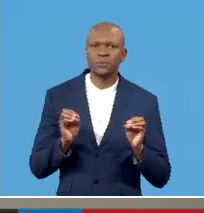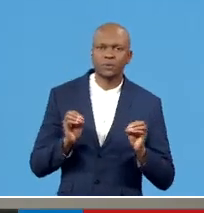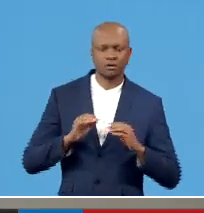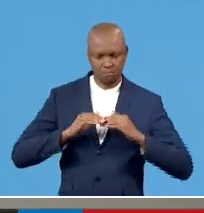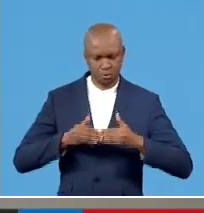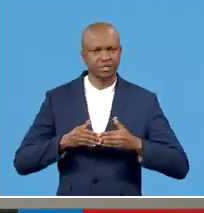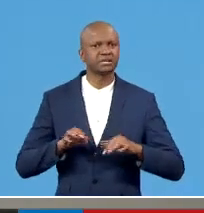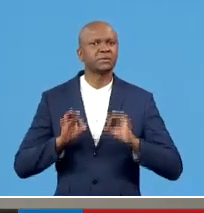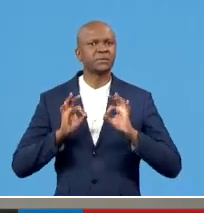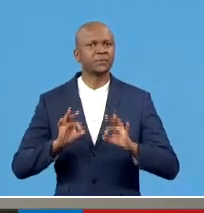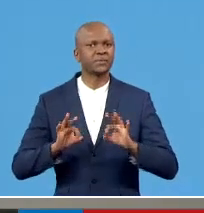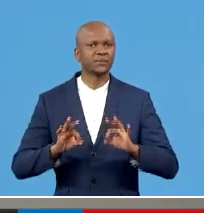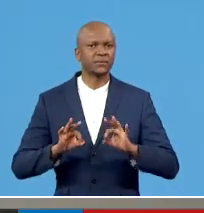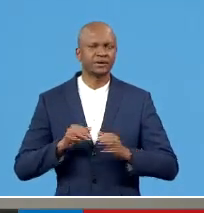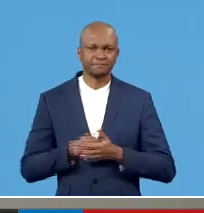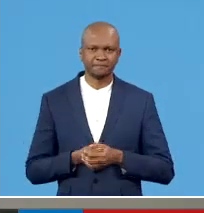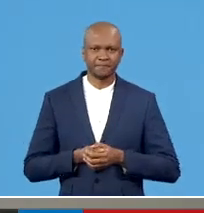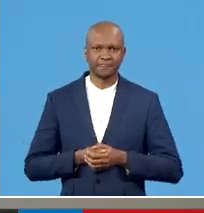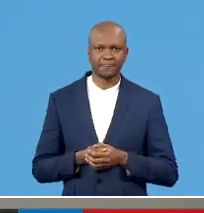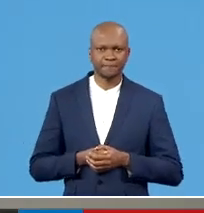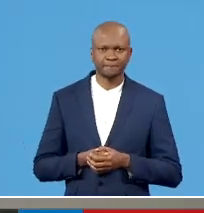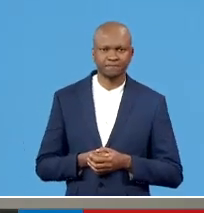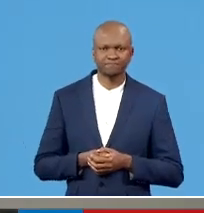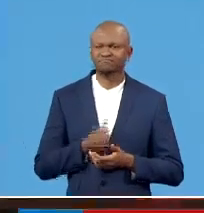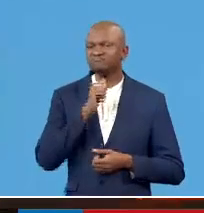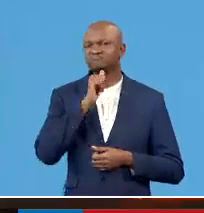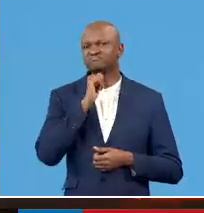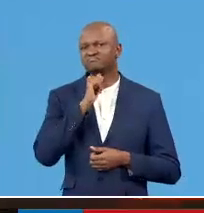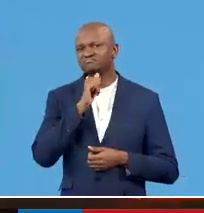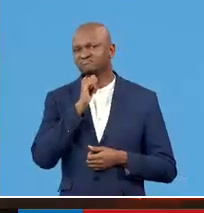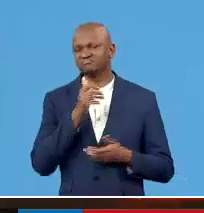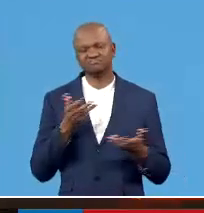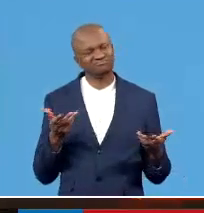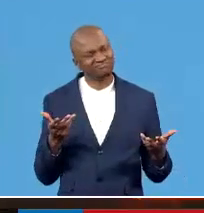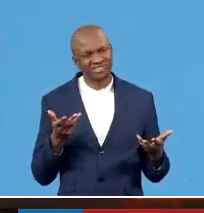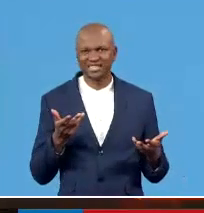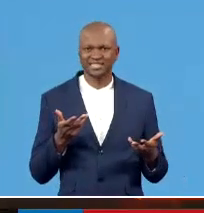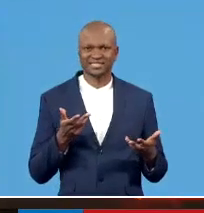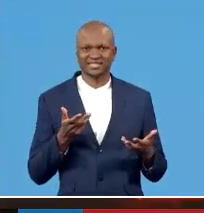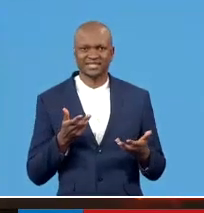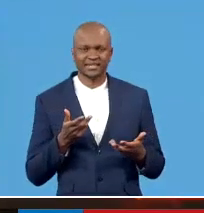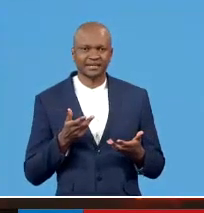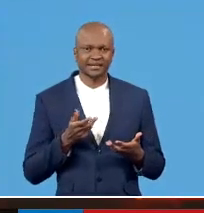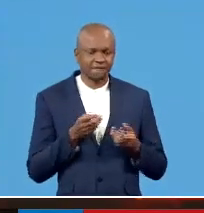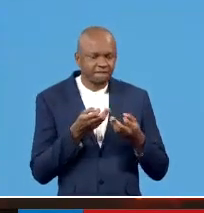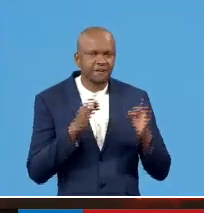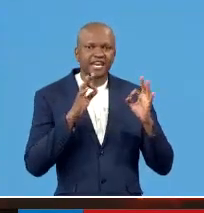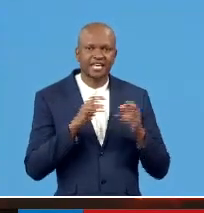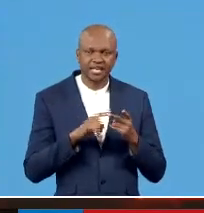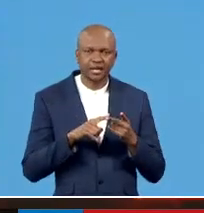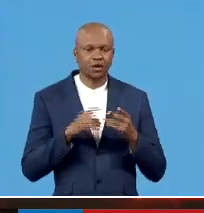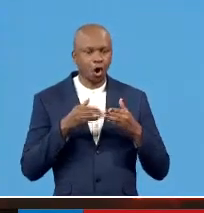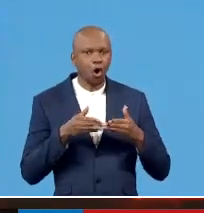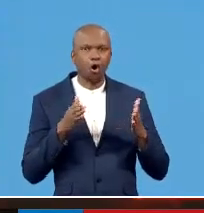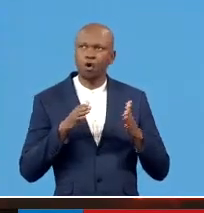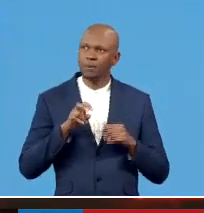certainly from serious illness. So even in terms of much freer and more open travel to the